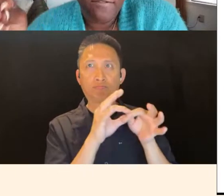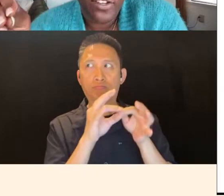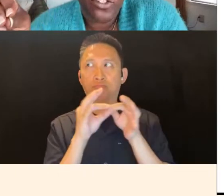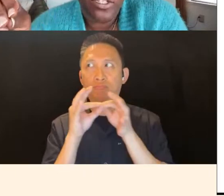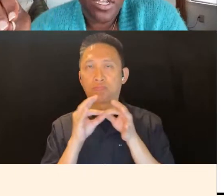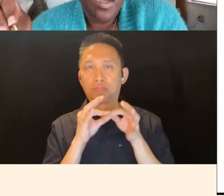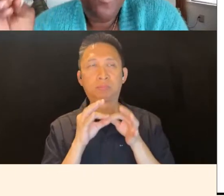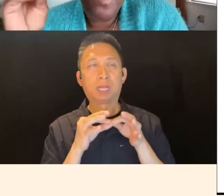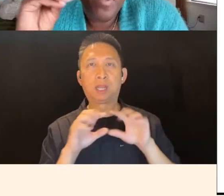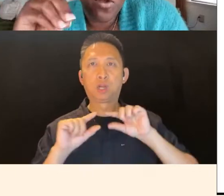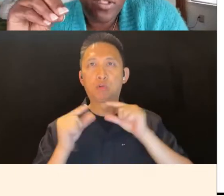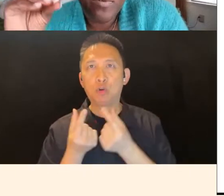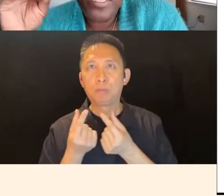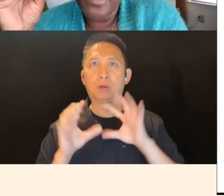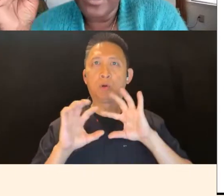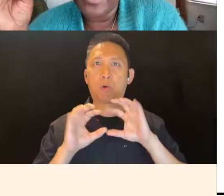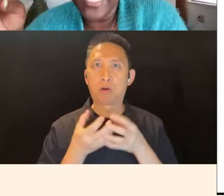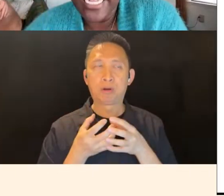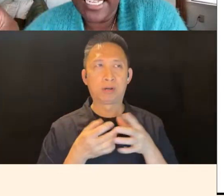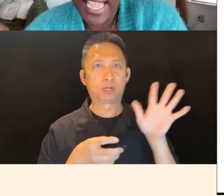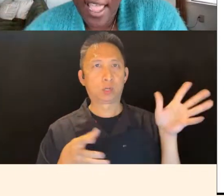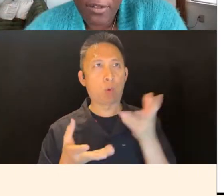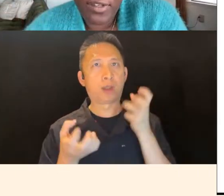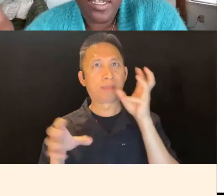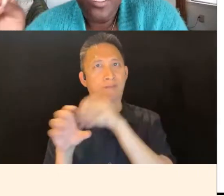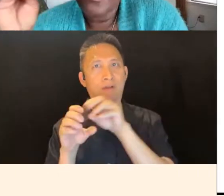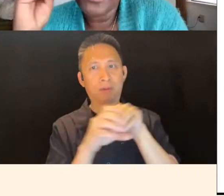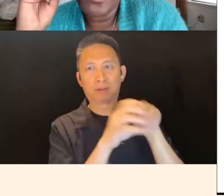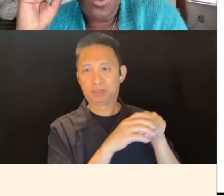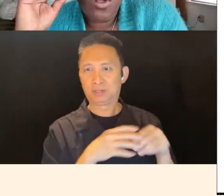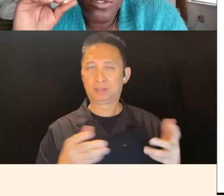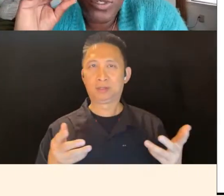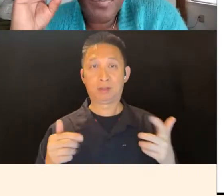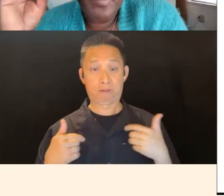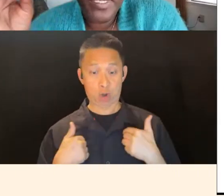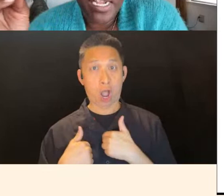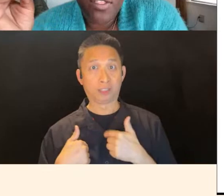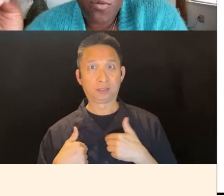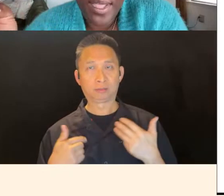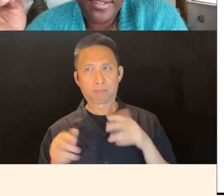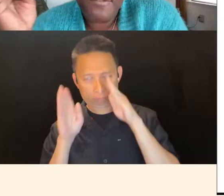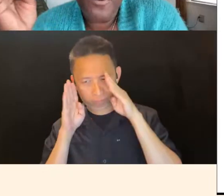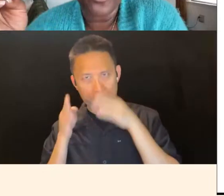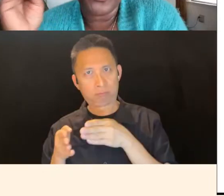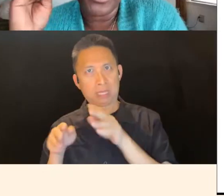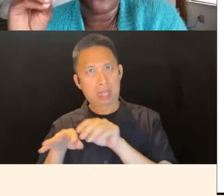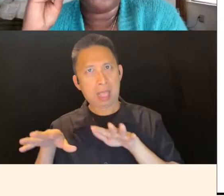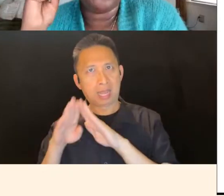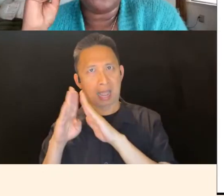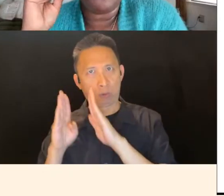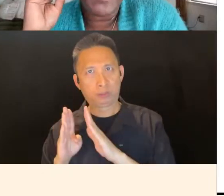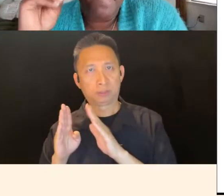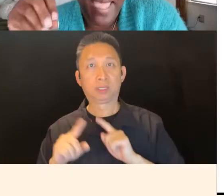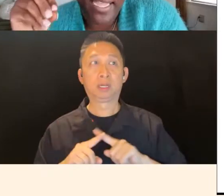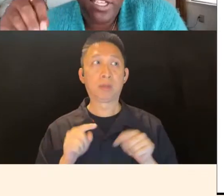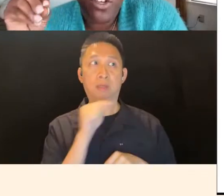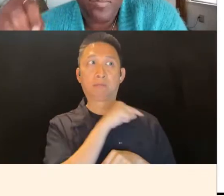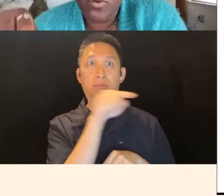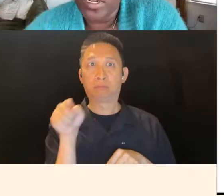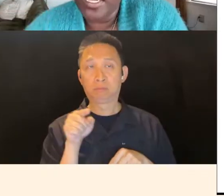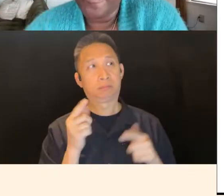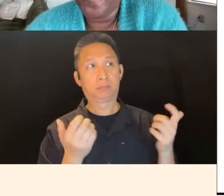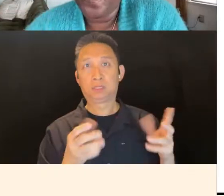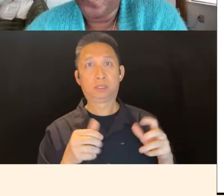launch that vision. Primarily with us, it's land and housing, but there are also many other ways that folks seek to impact